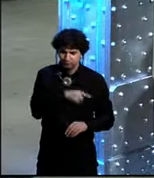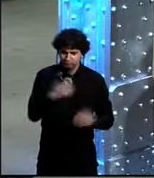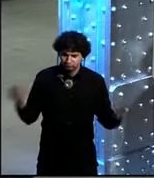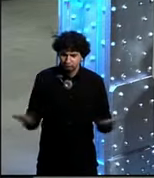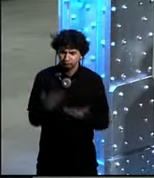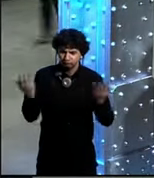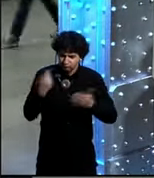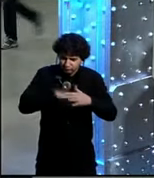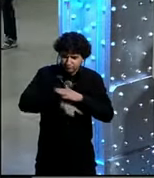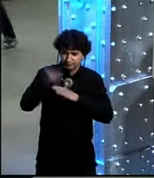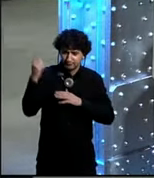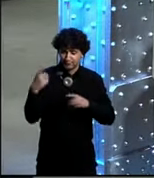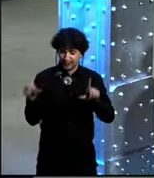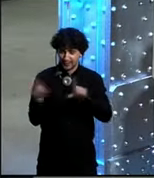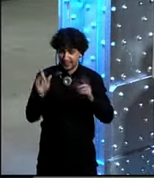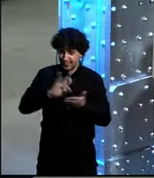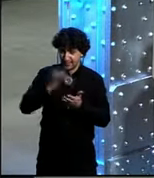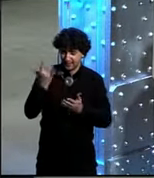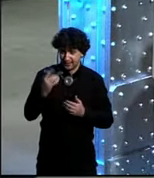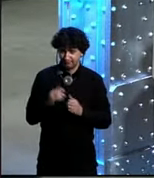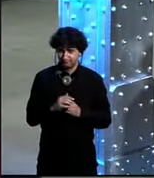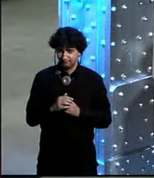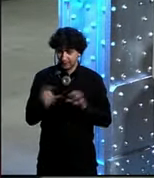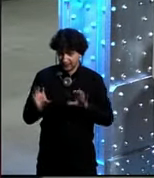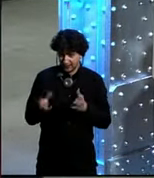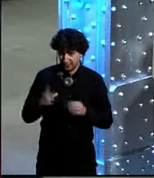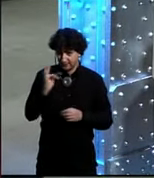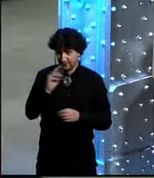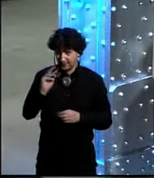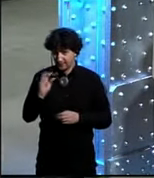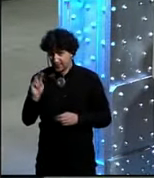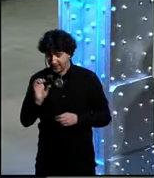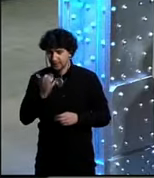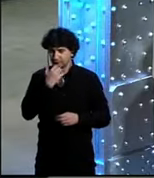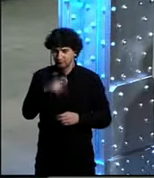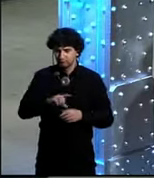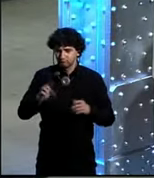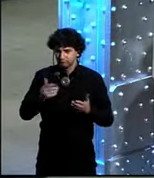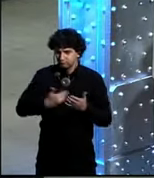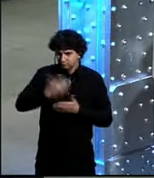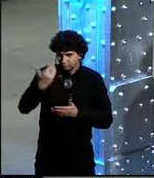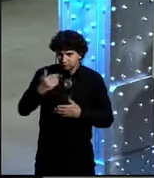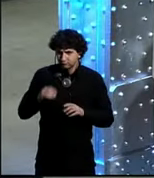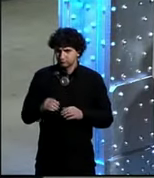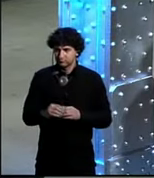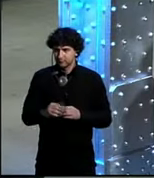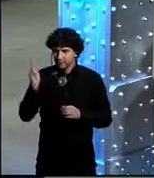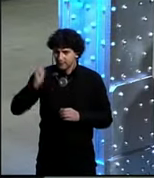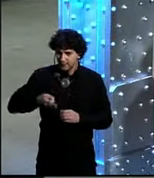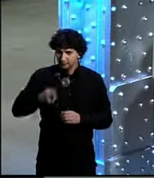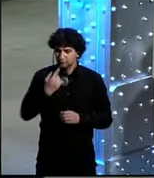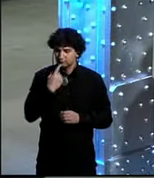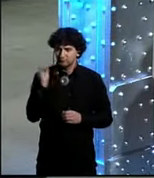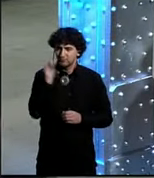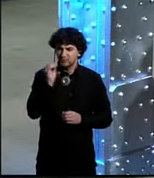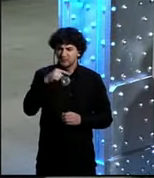was one of the people who pushed the internet channel for the Spanish television. Today he's in the mall